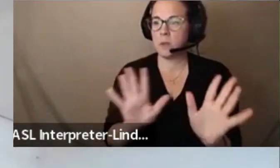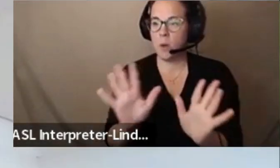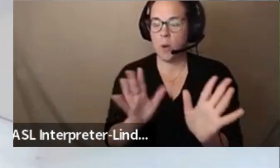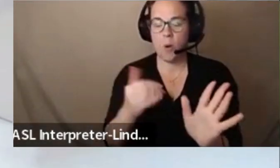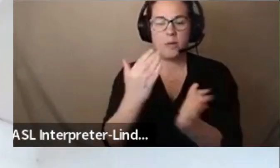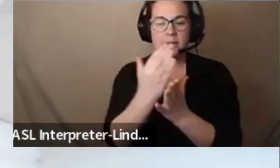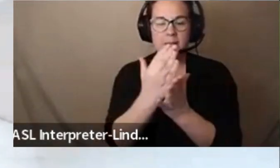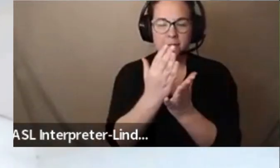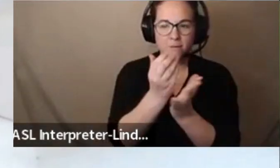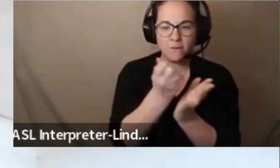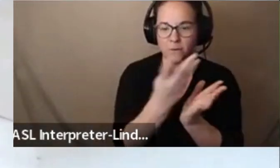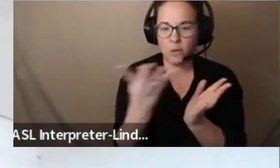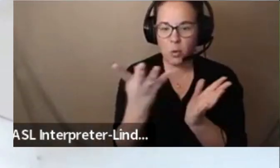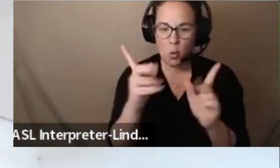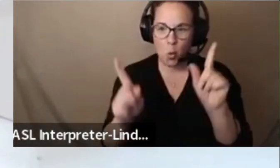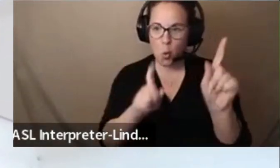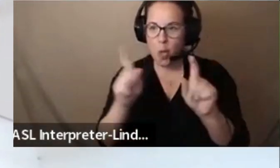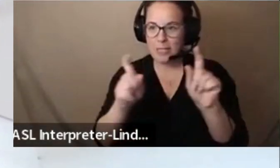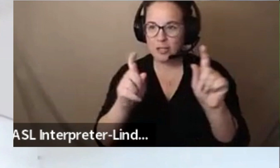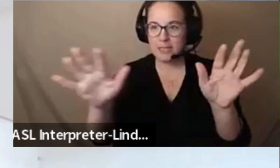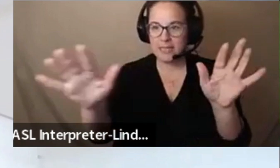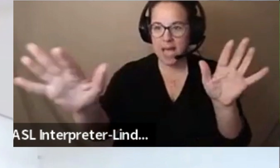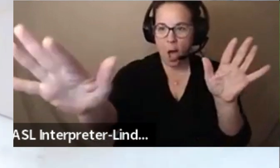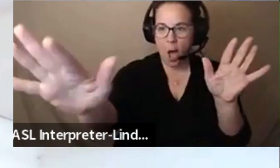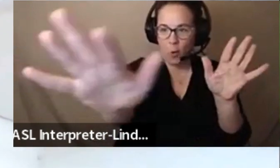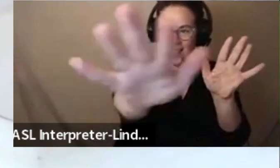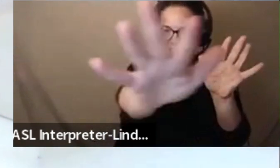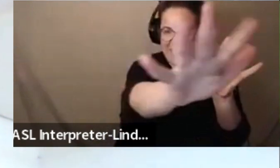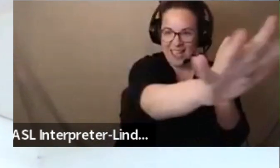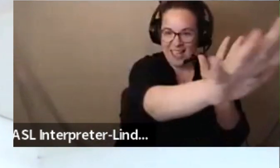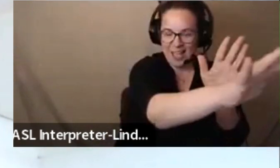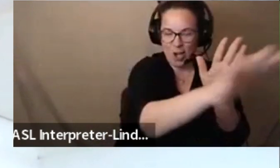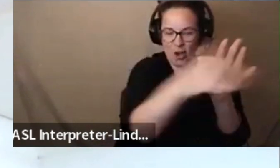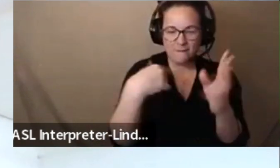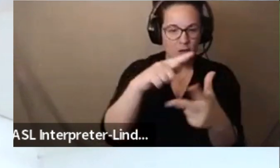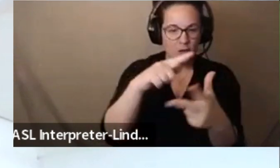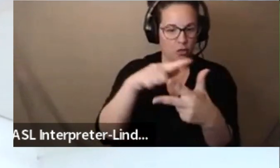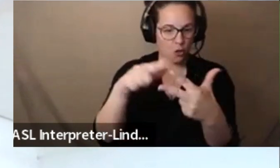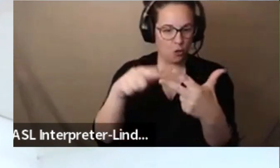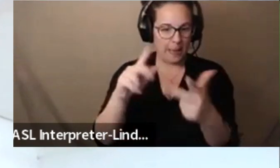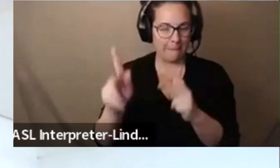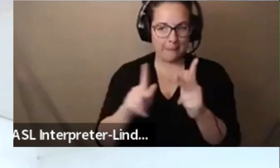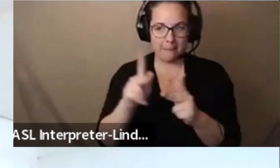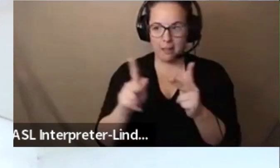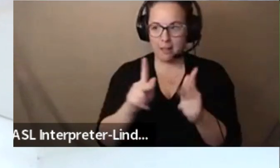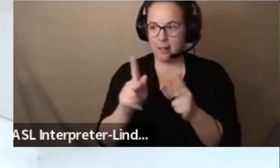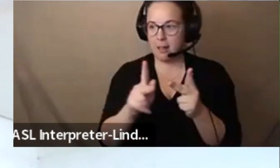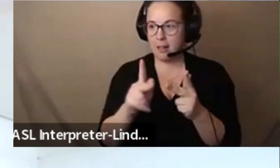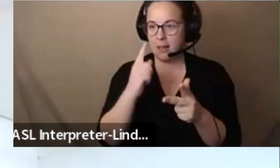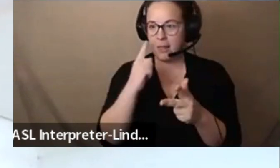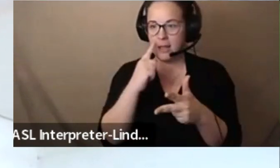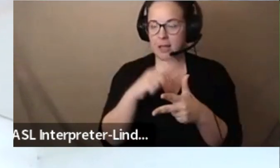So we had some questions out there.